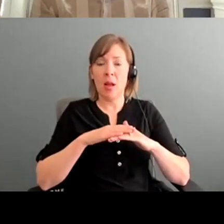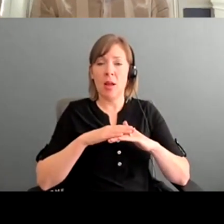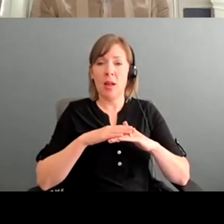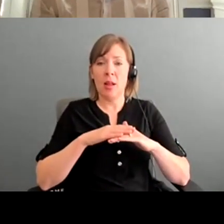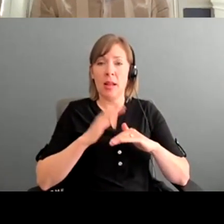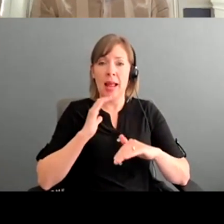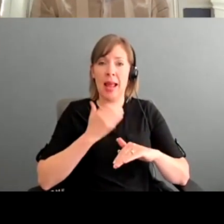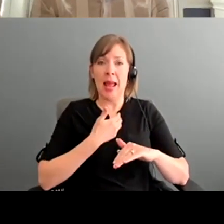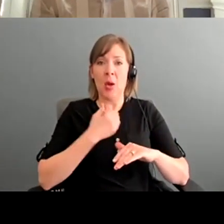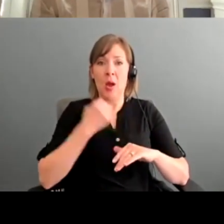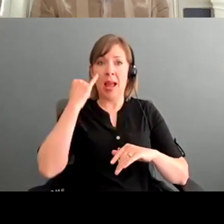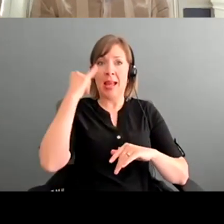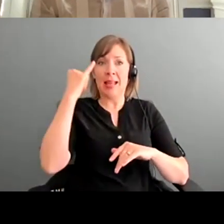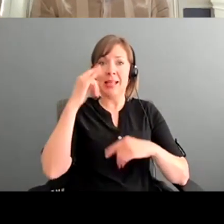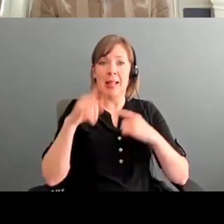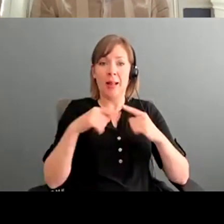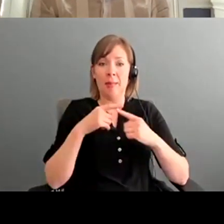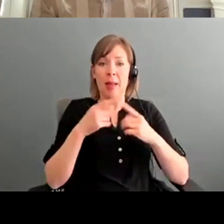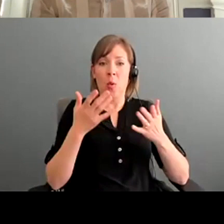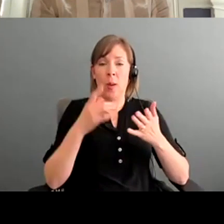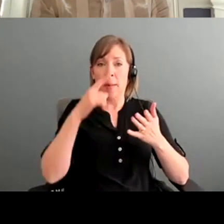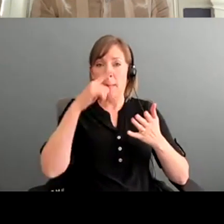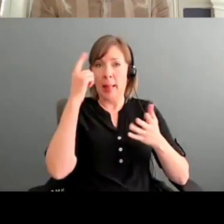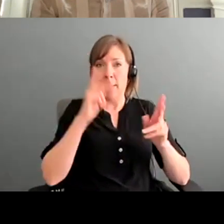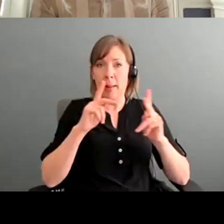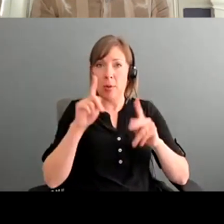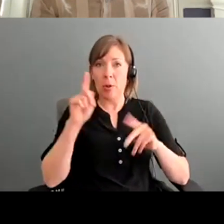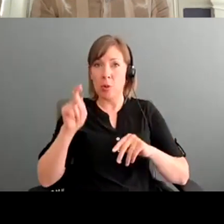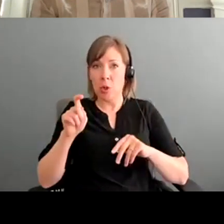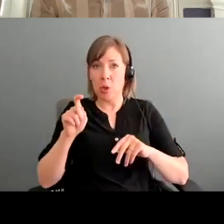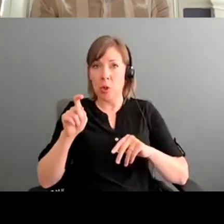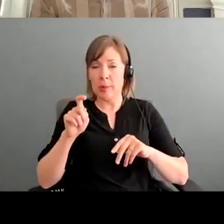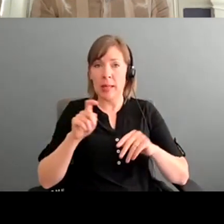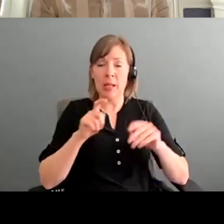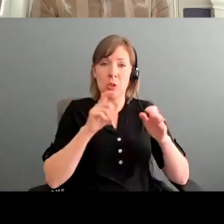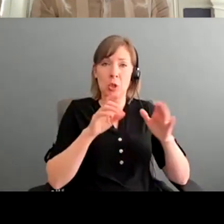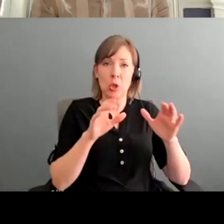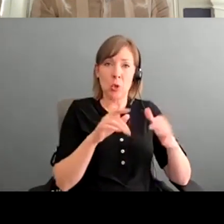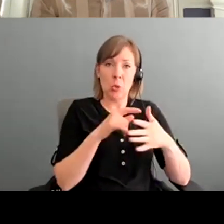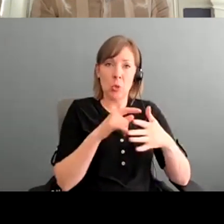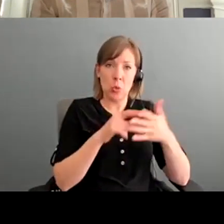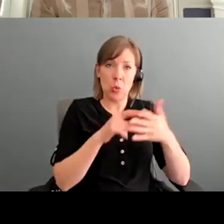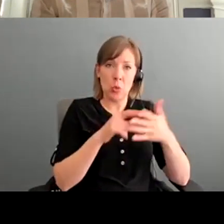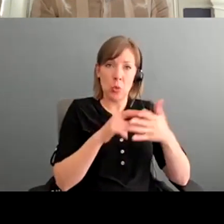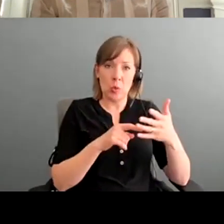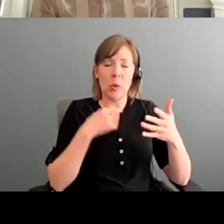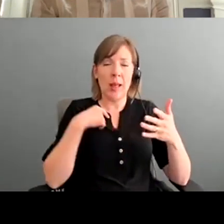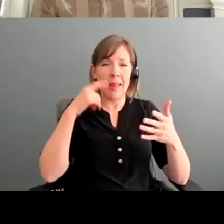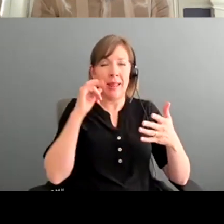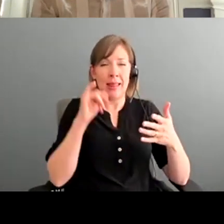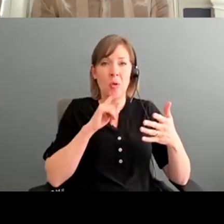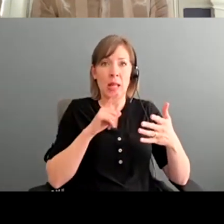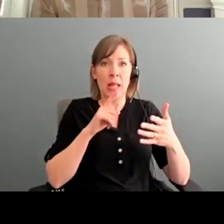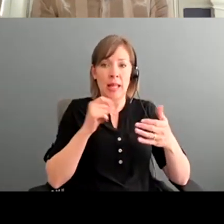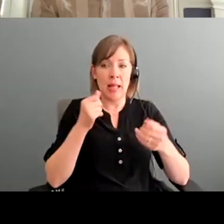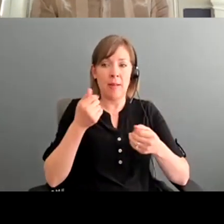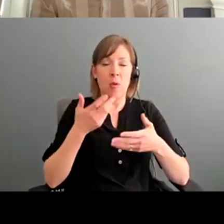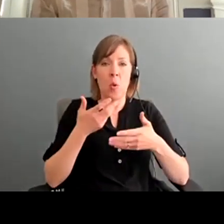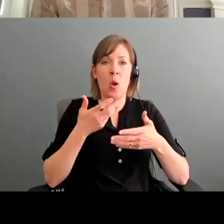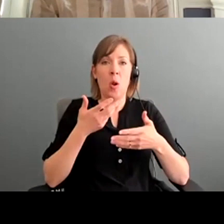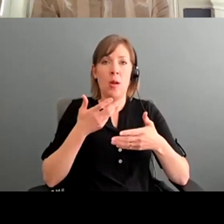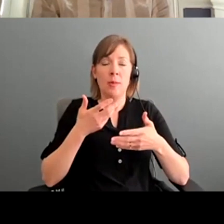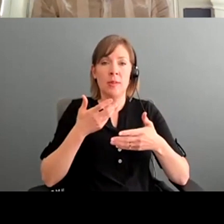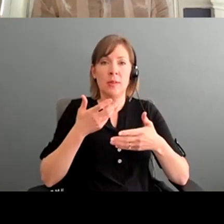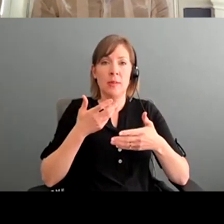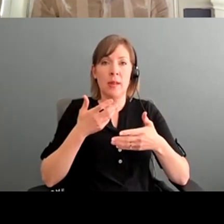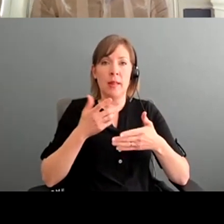our ideas about what Black people should be and should do, right? So I mean, I think that really informed, obviously, the kind